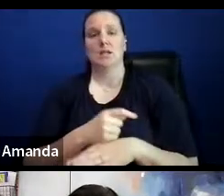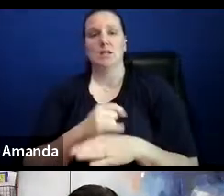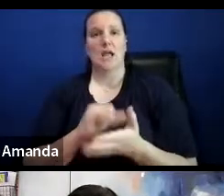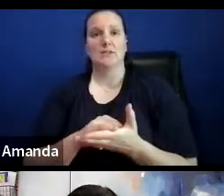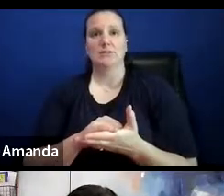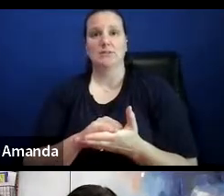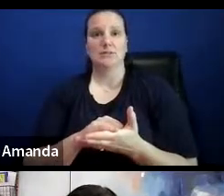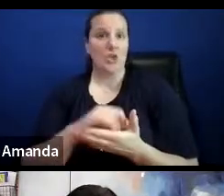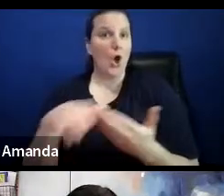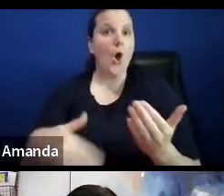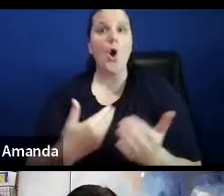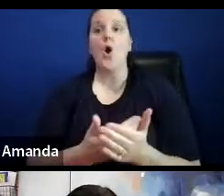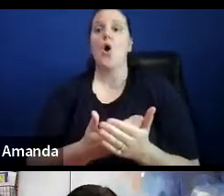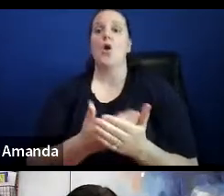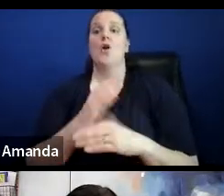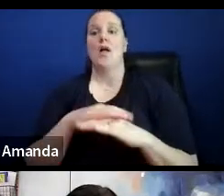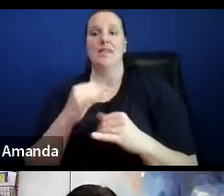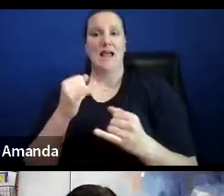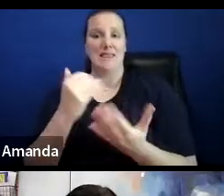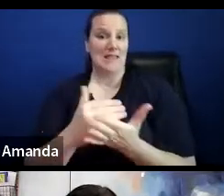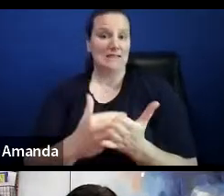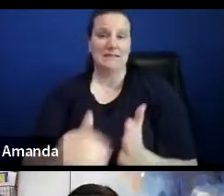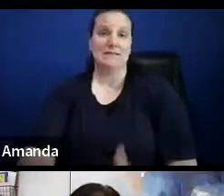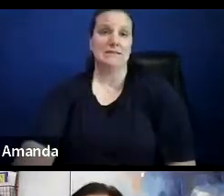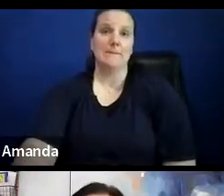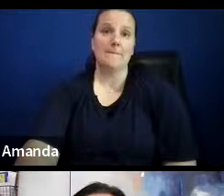all end all of what's on that list.